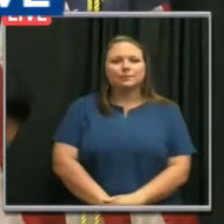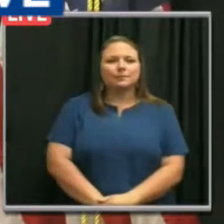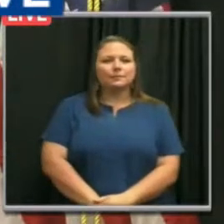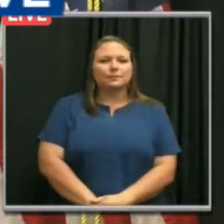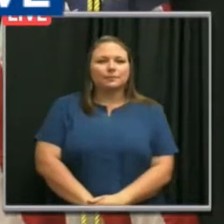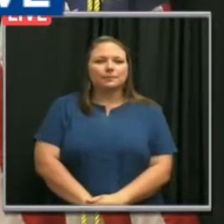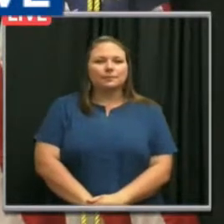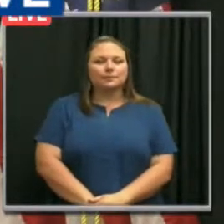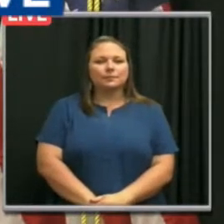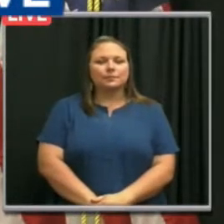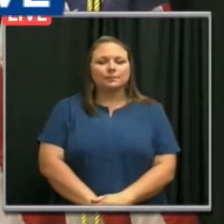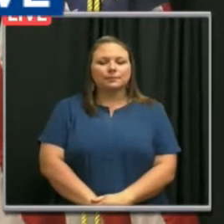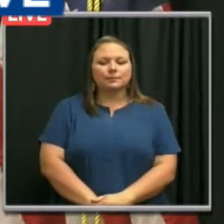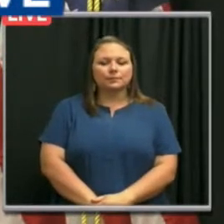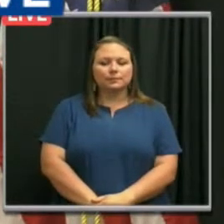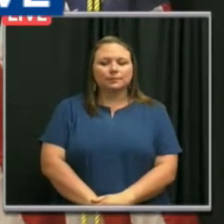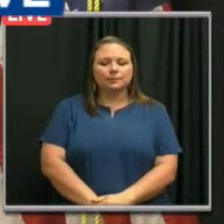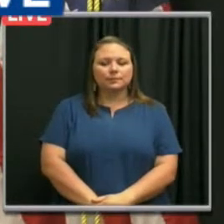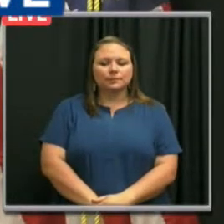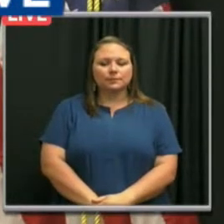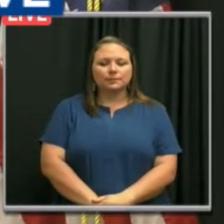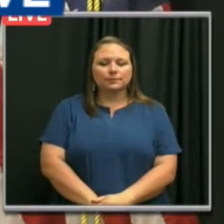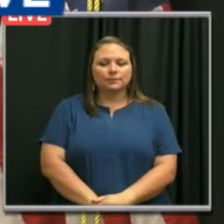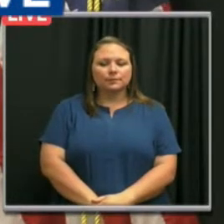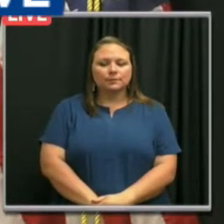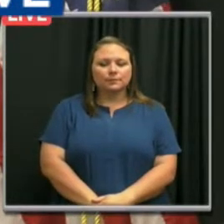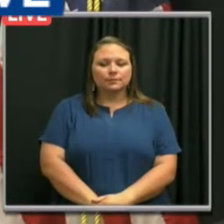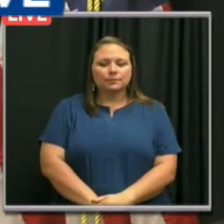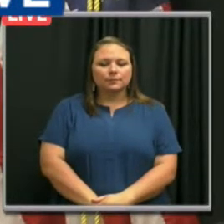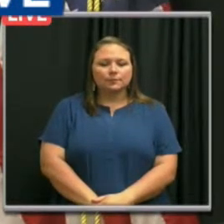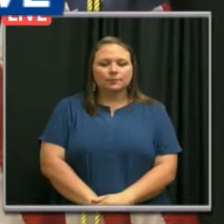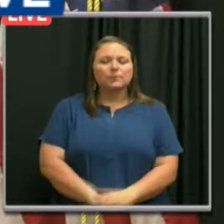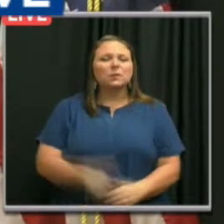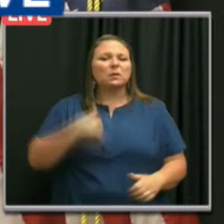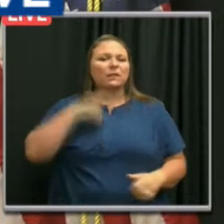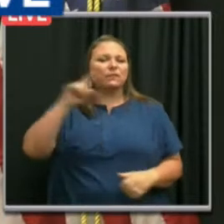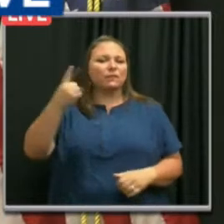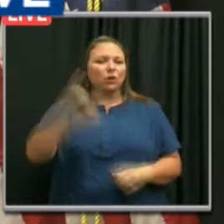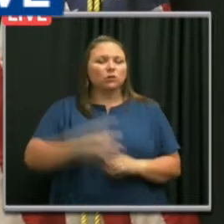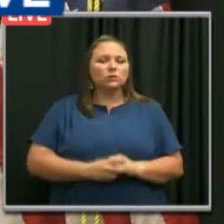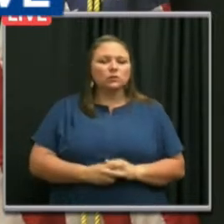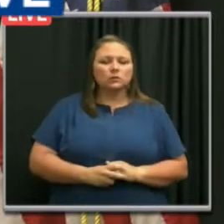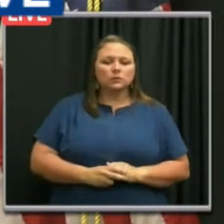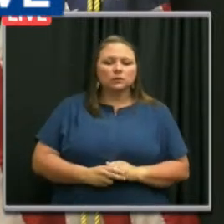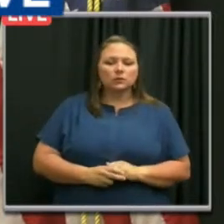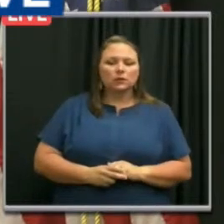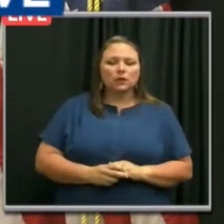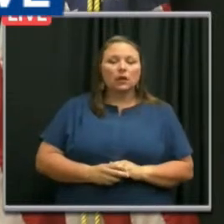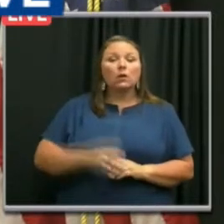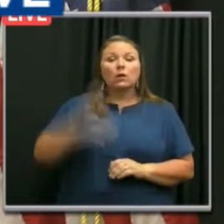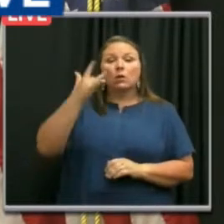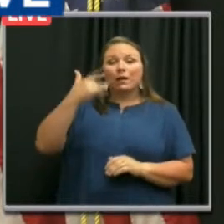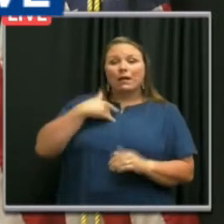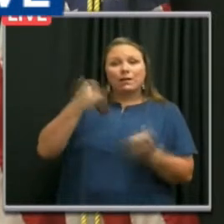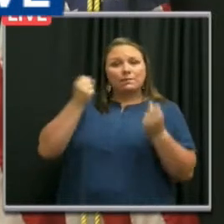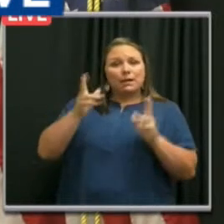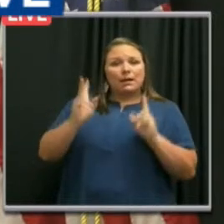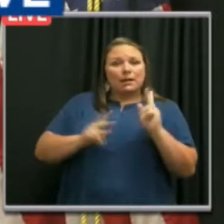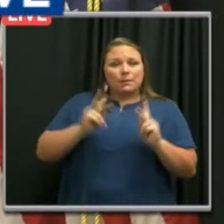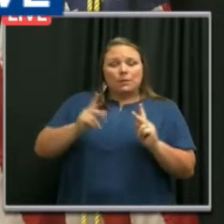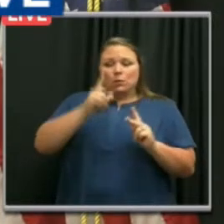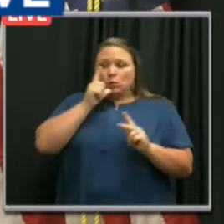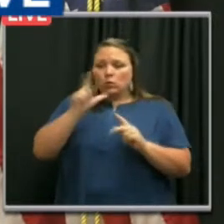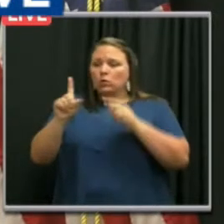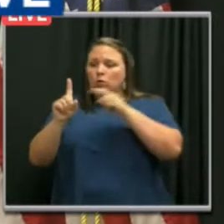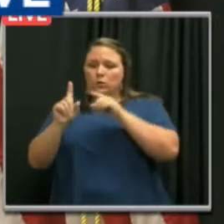Well, I'll come first. Part of having 120 contact tracers is that you begin to